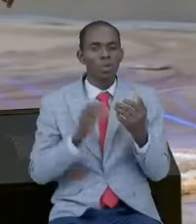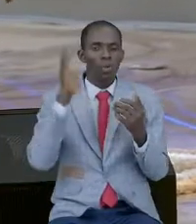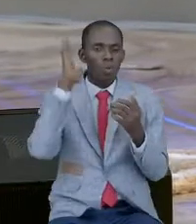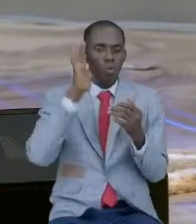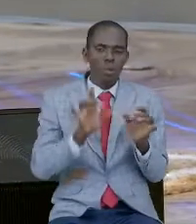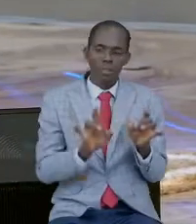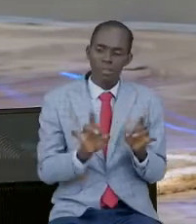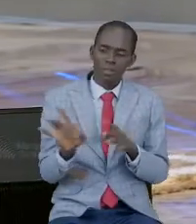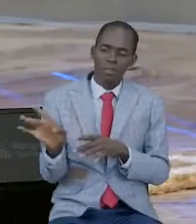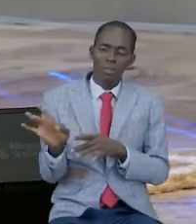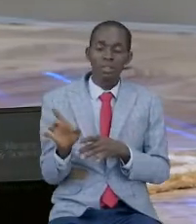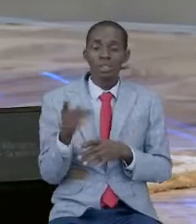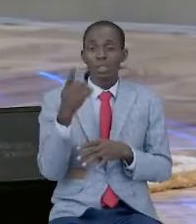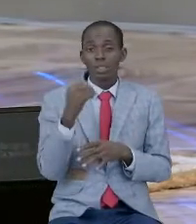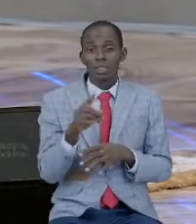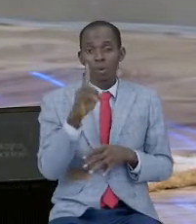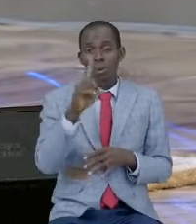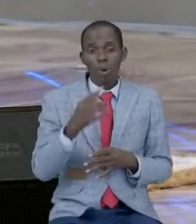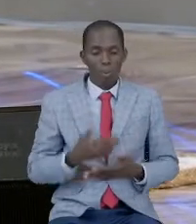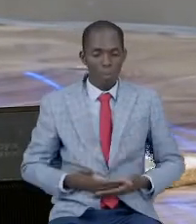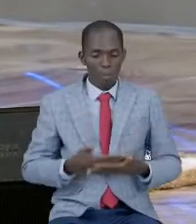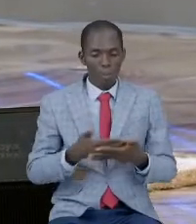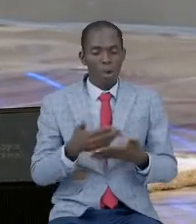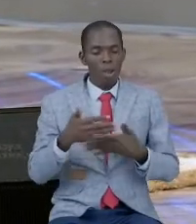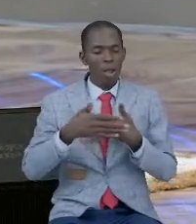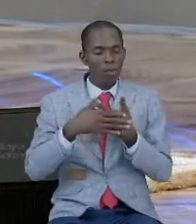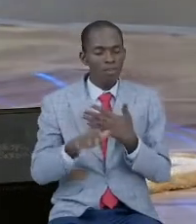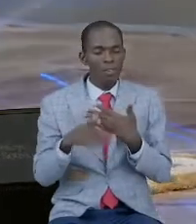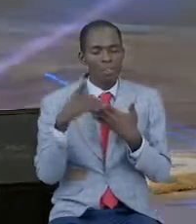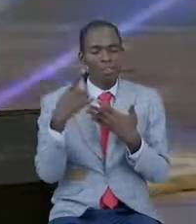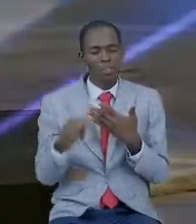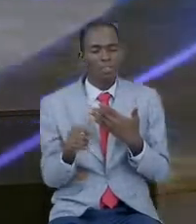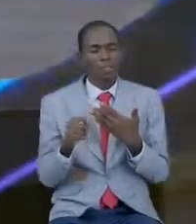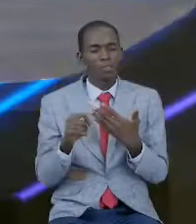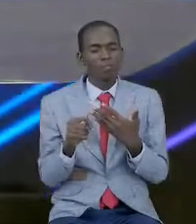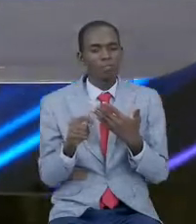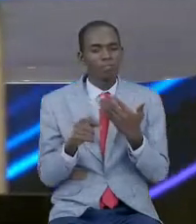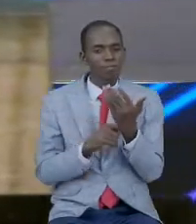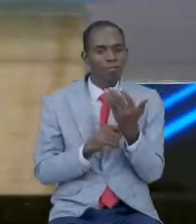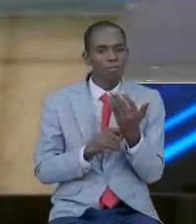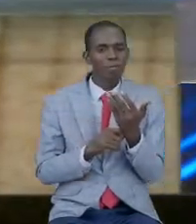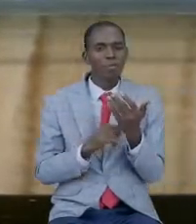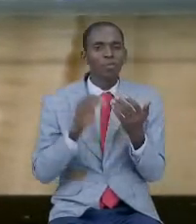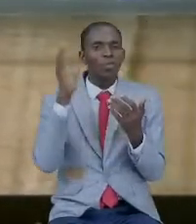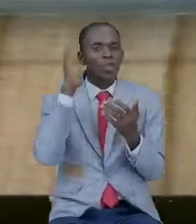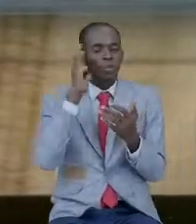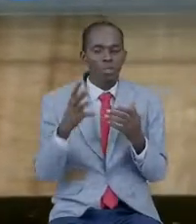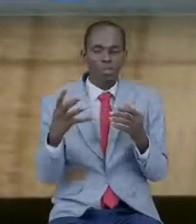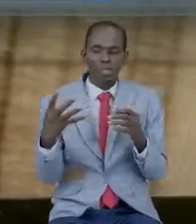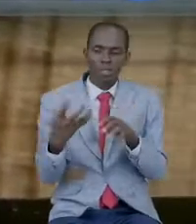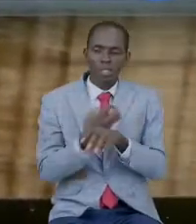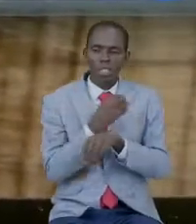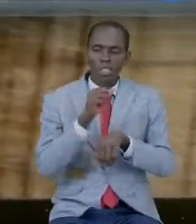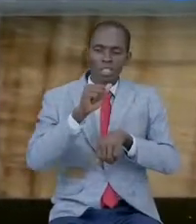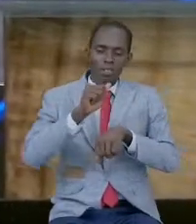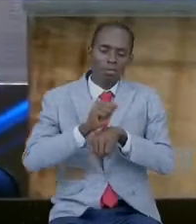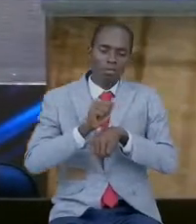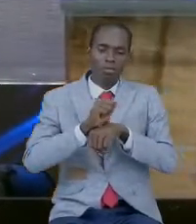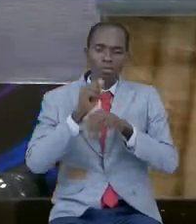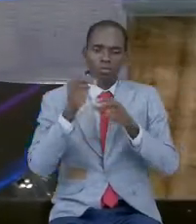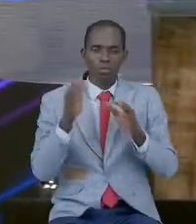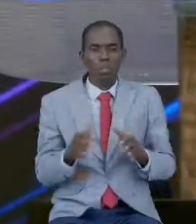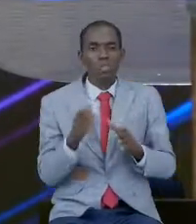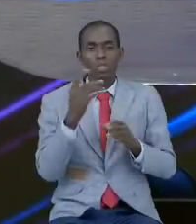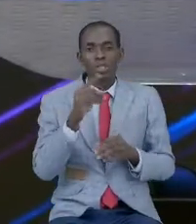hate. The one born after the flesh will throw stones. The one